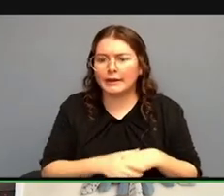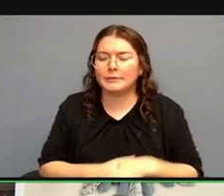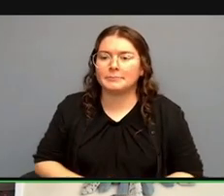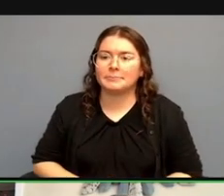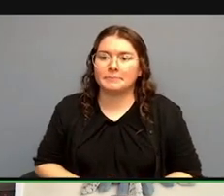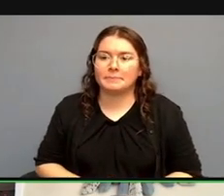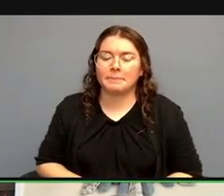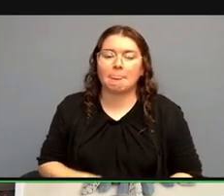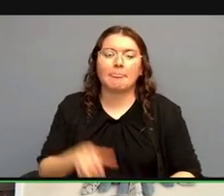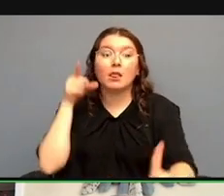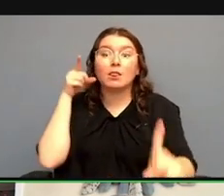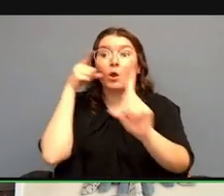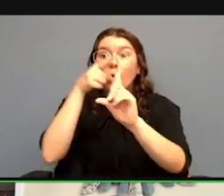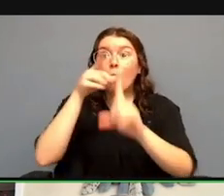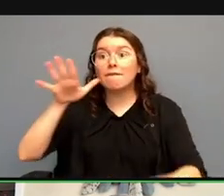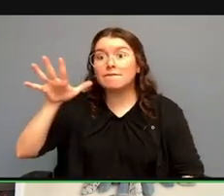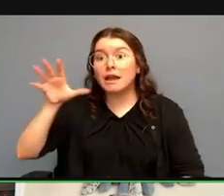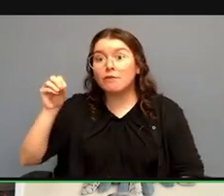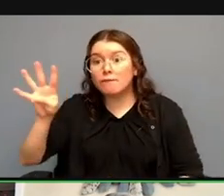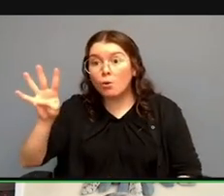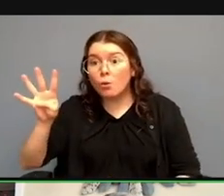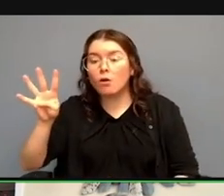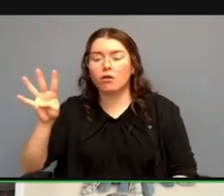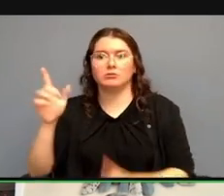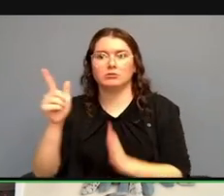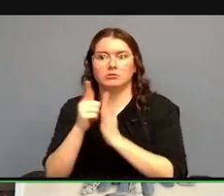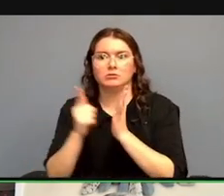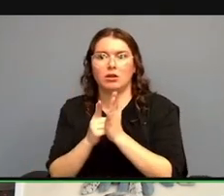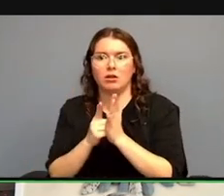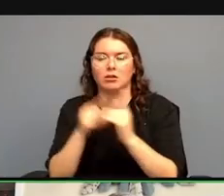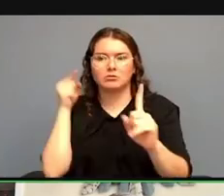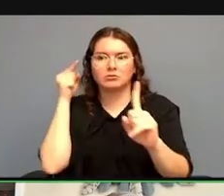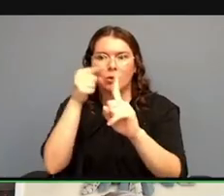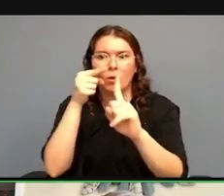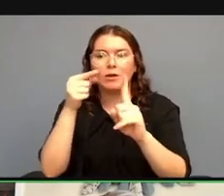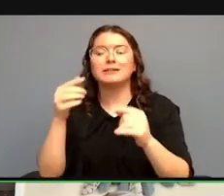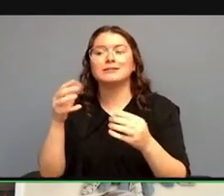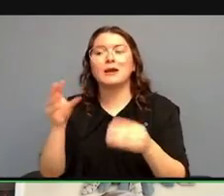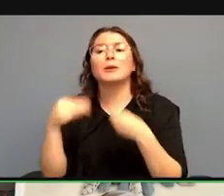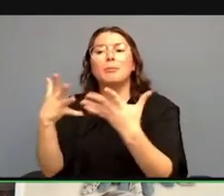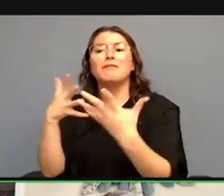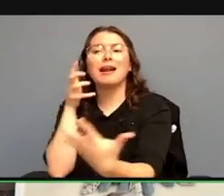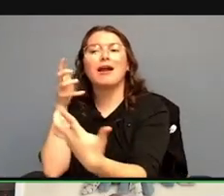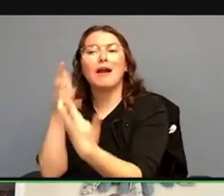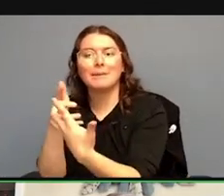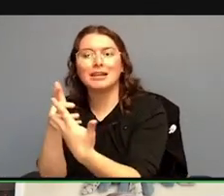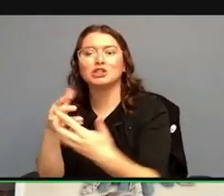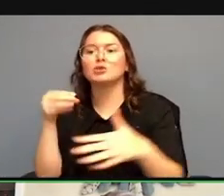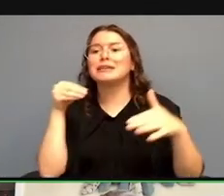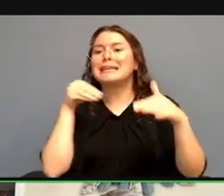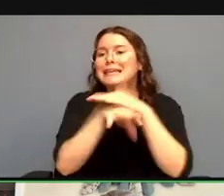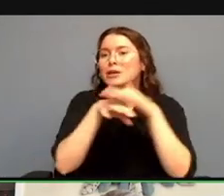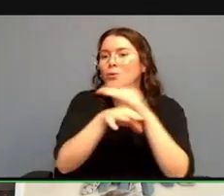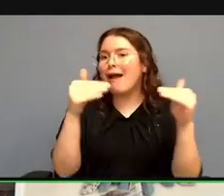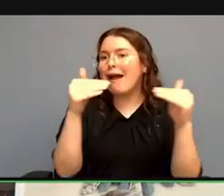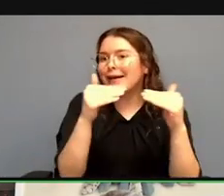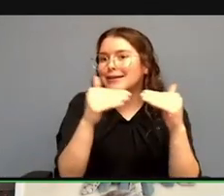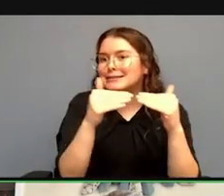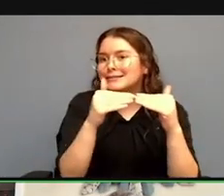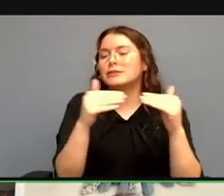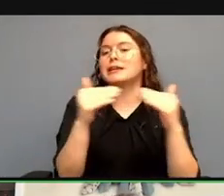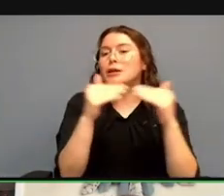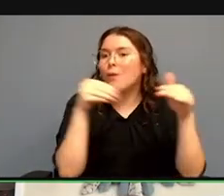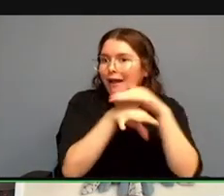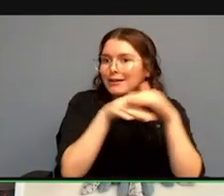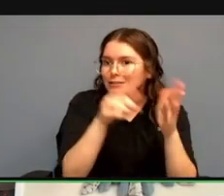The goal of that law was to provide accommodations to students. So it's an equal access law and a non-discrimination